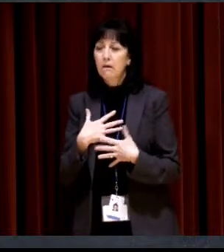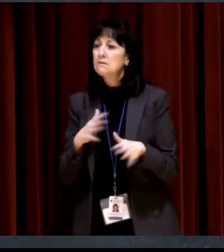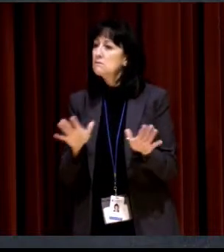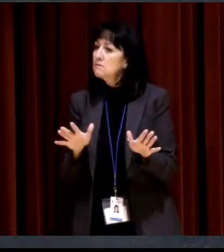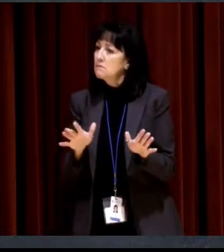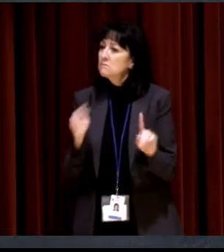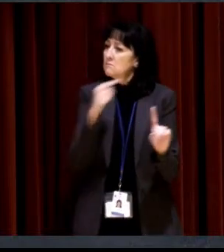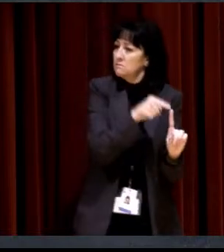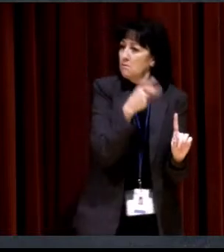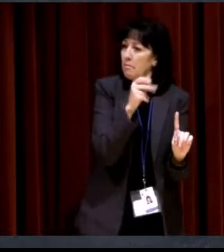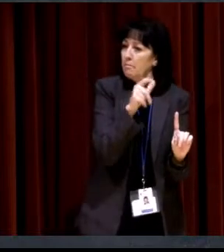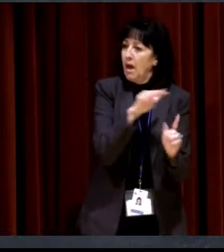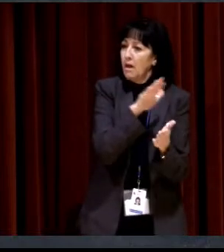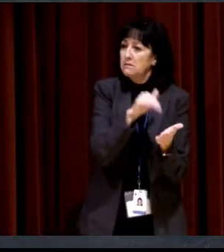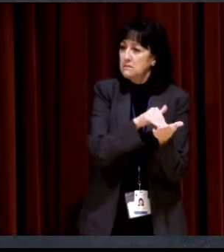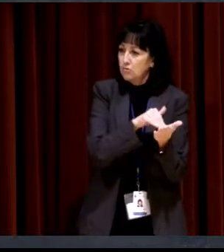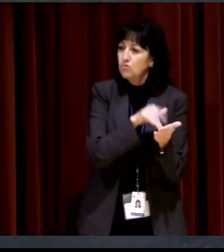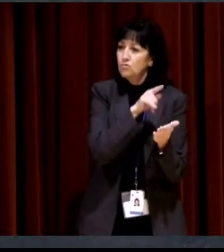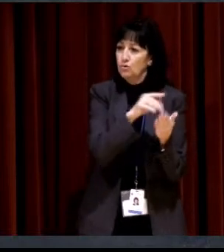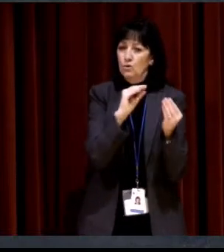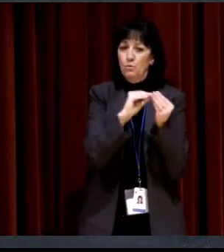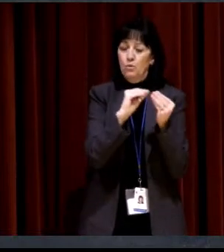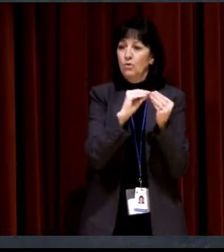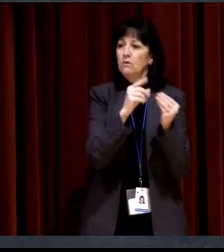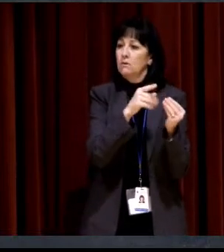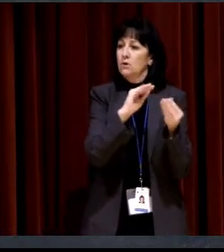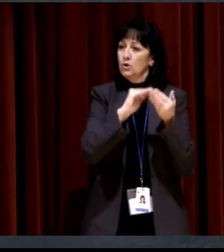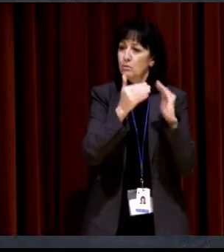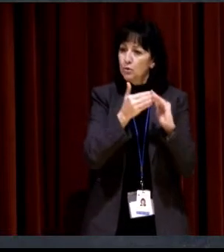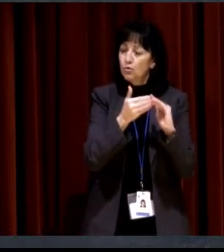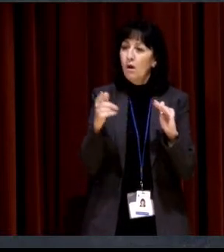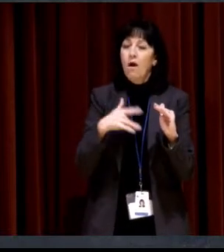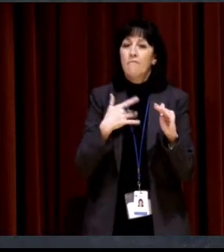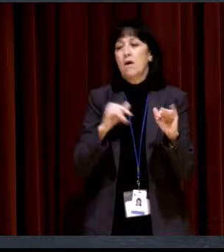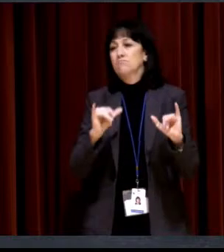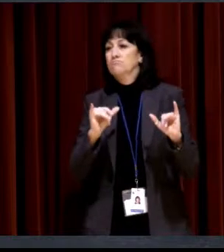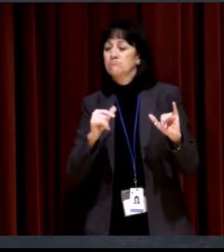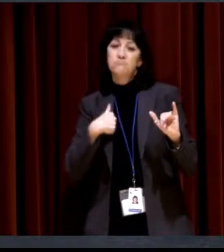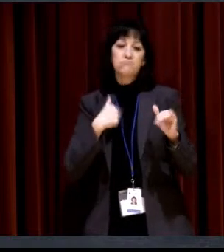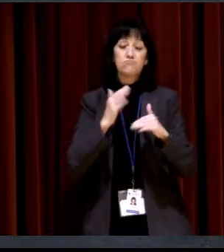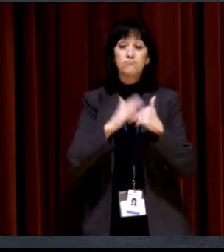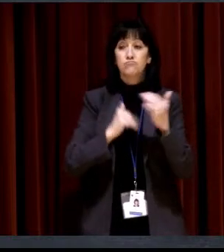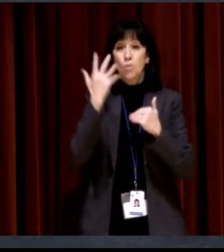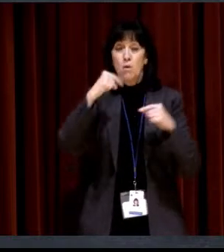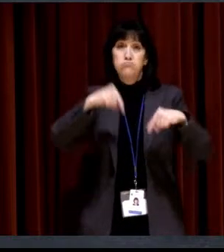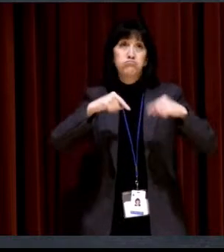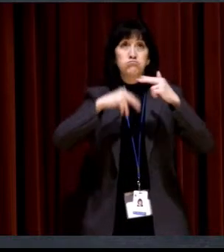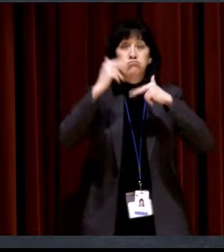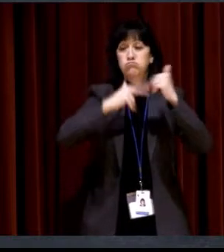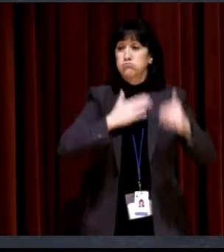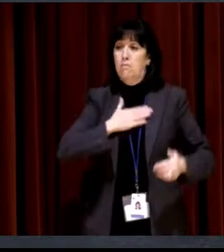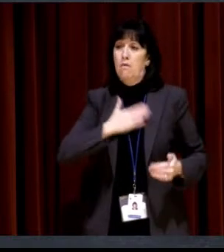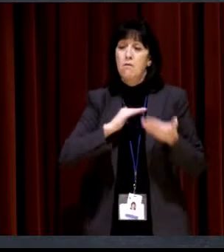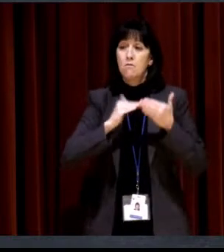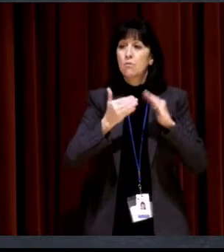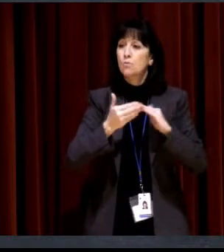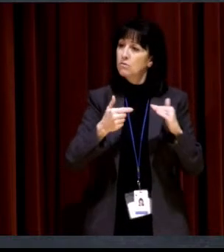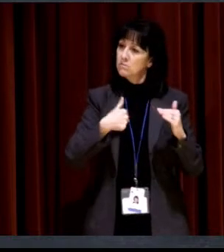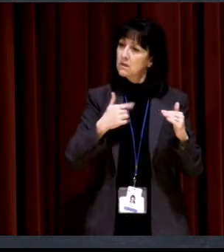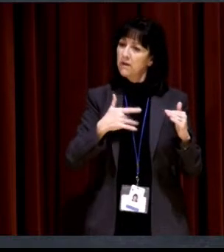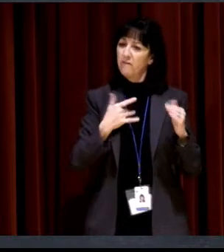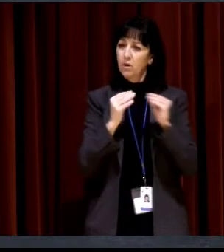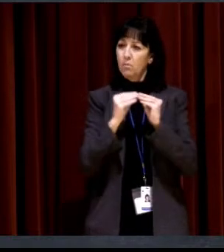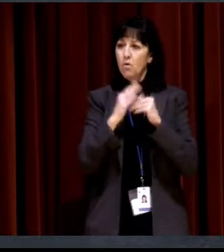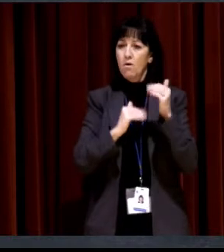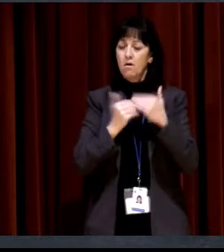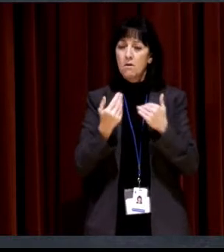thing: questions and answers, right? Instead of bringing an agenda to our parents, we need to come in and have them